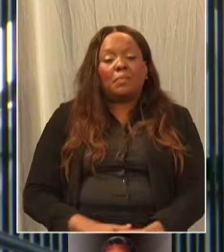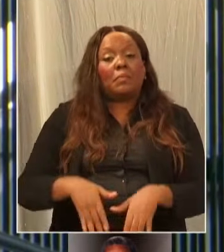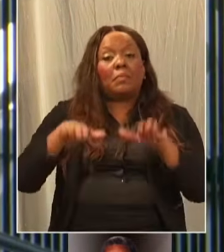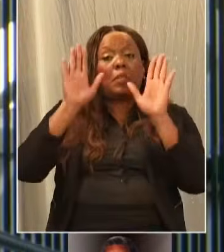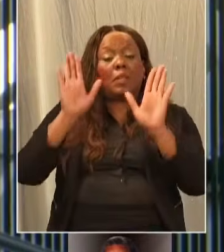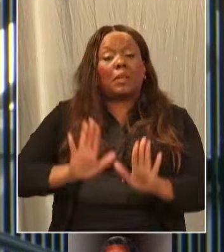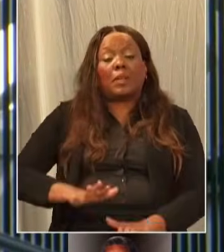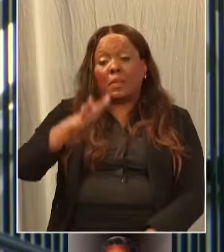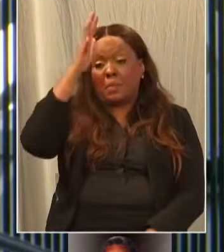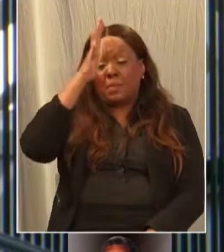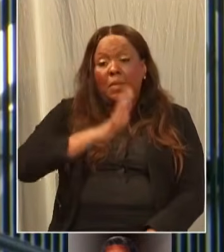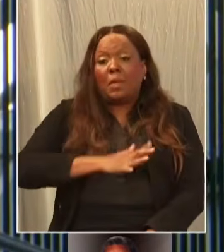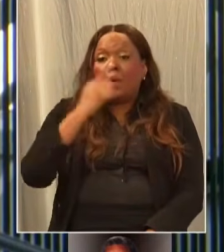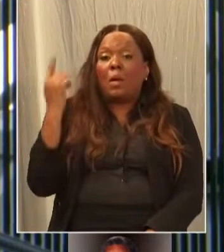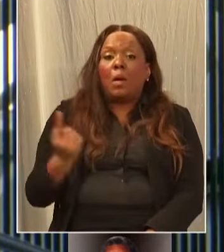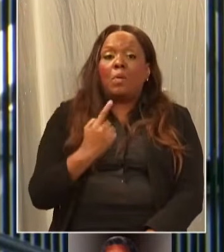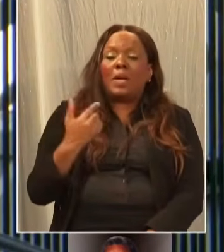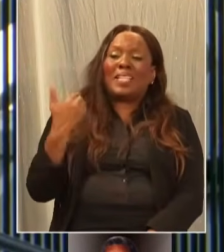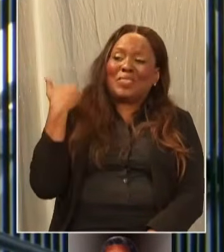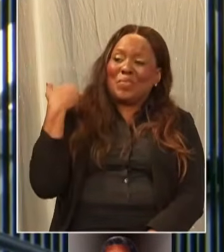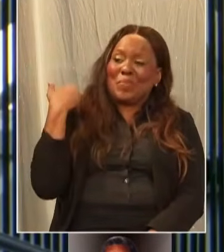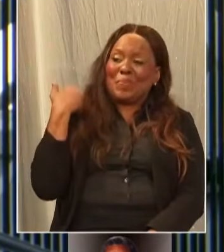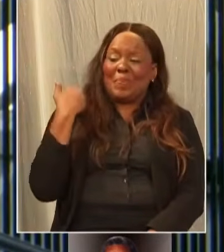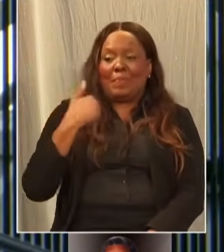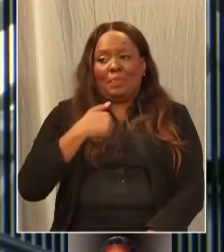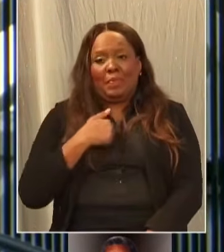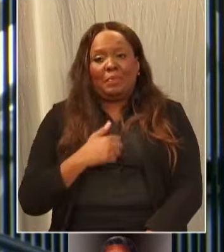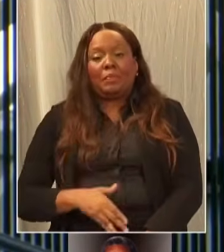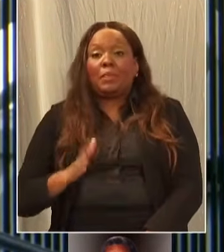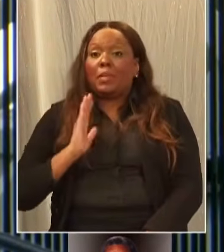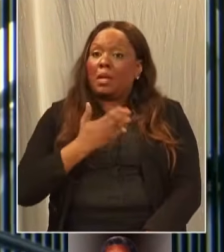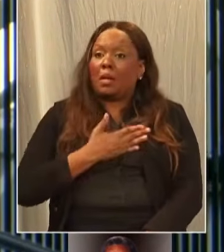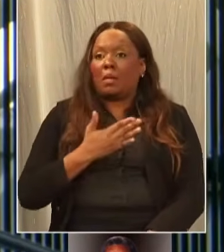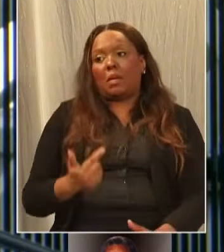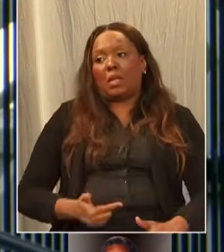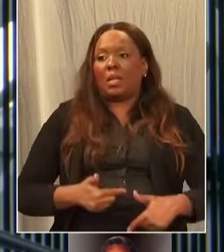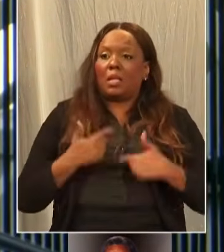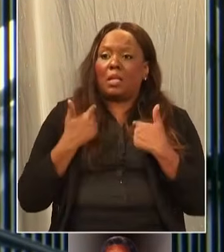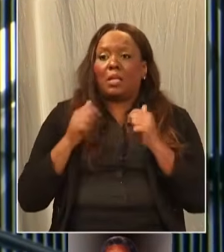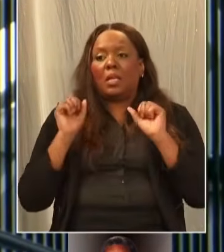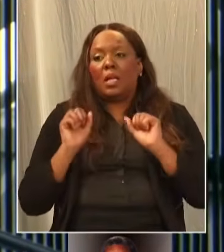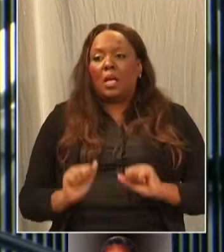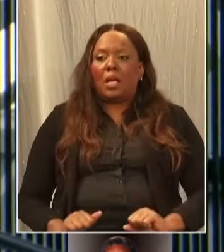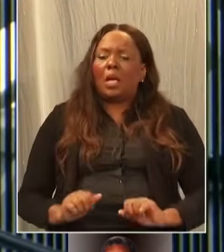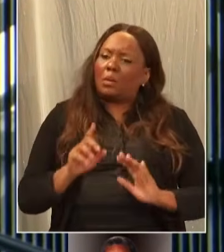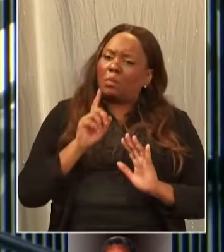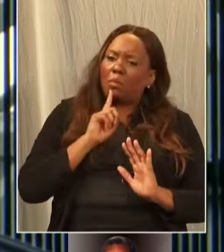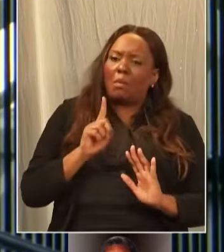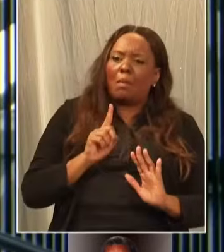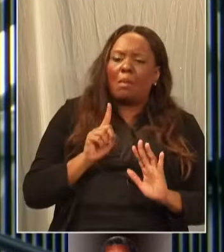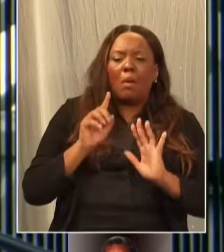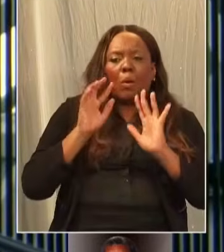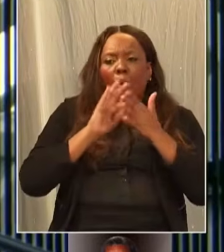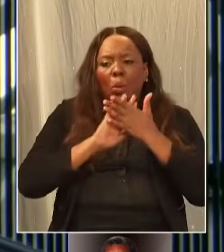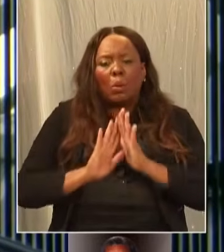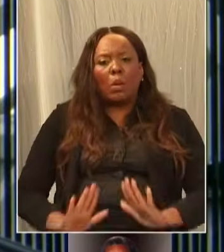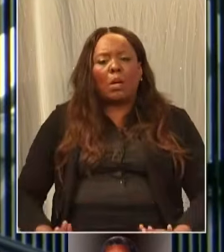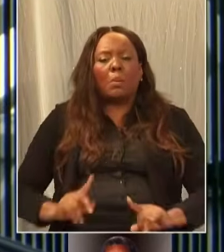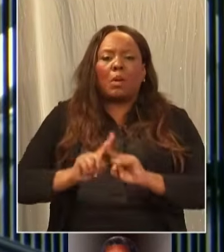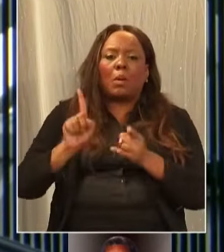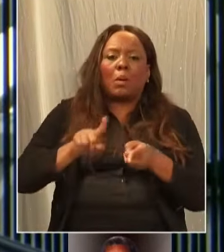all remind us we can make our lives sublime and departing leave behind